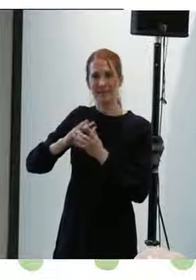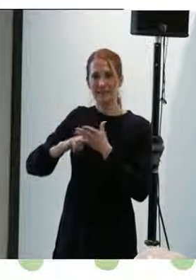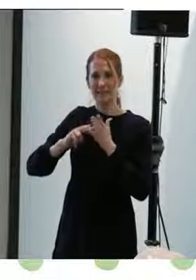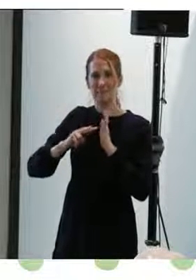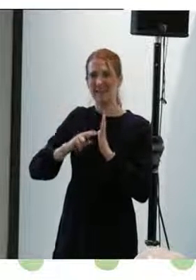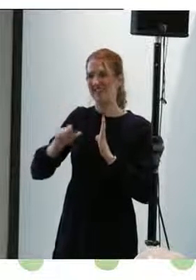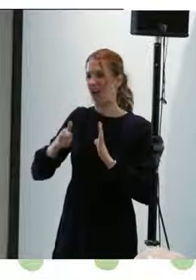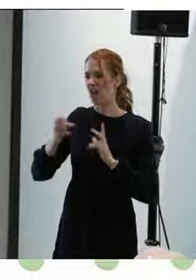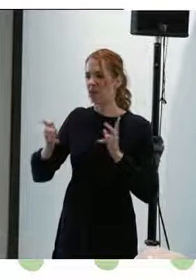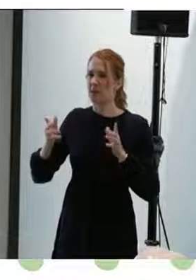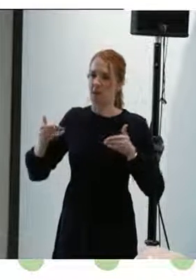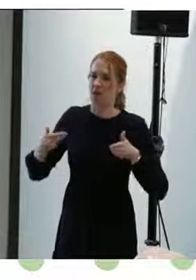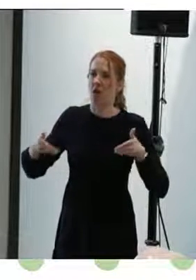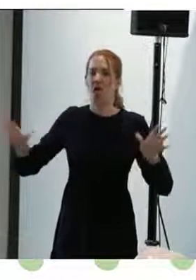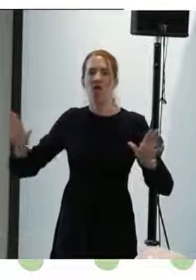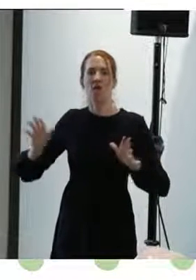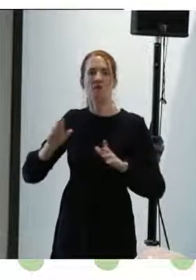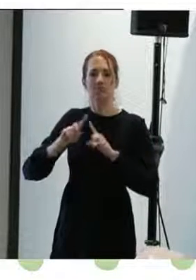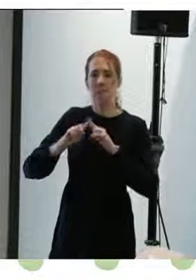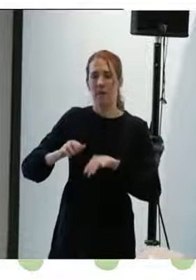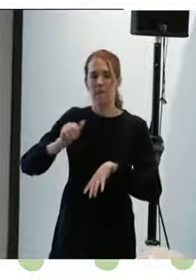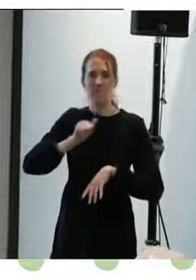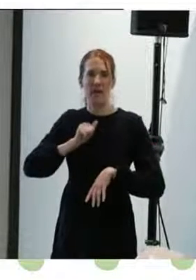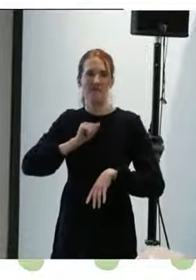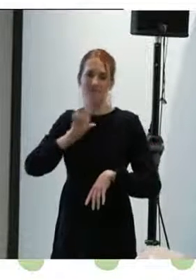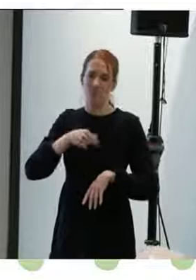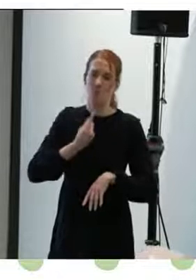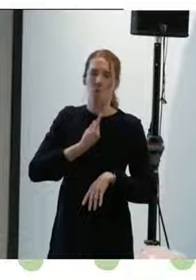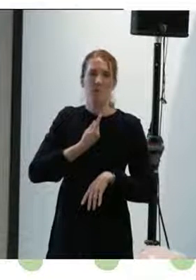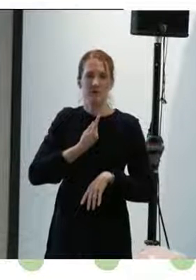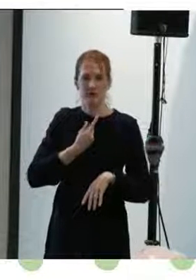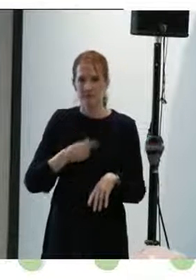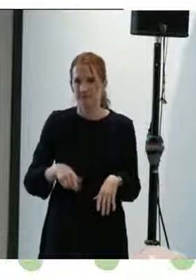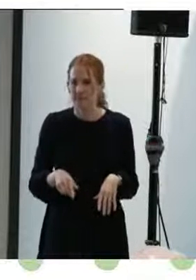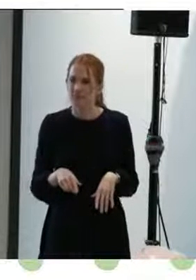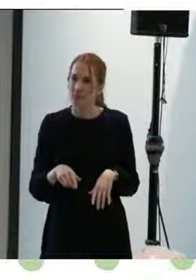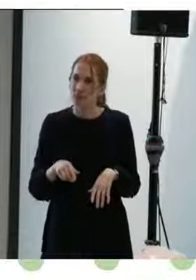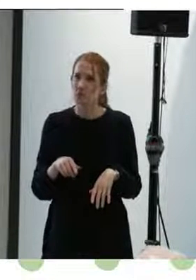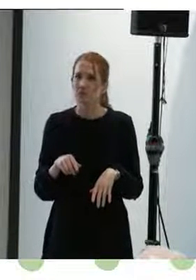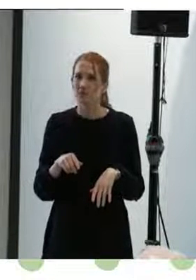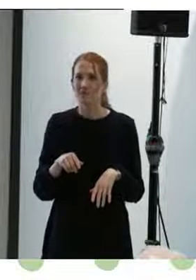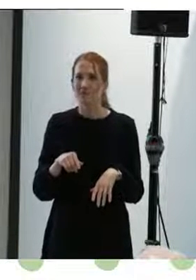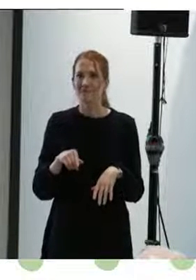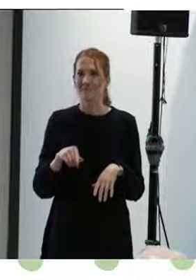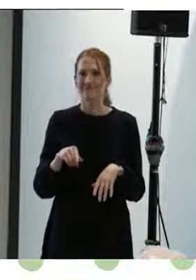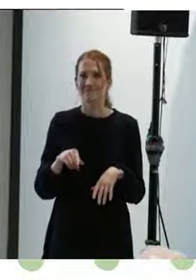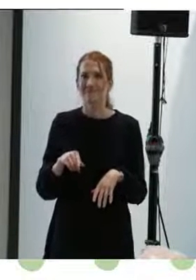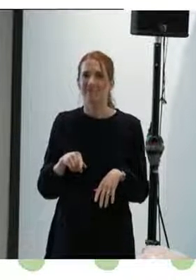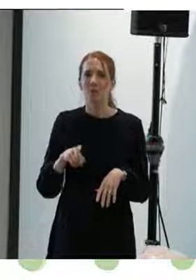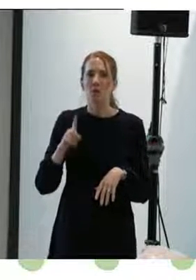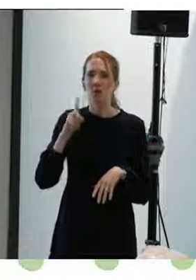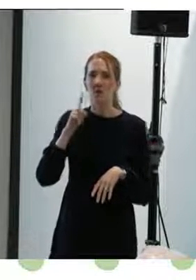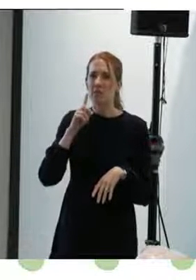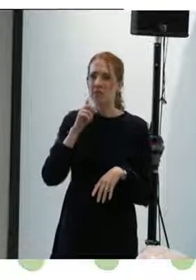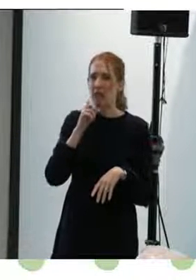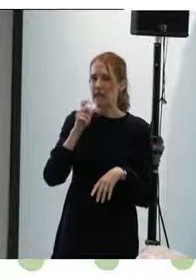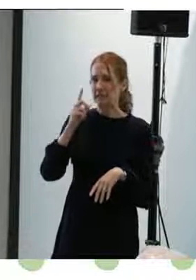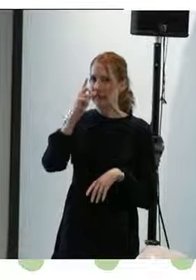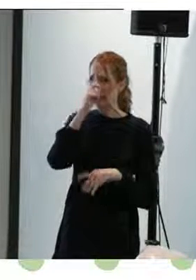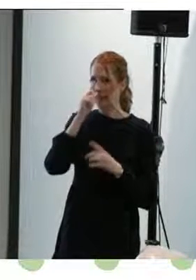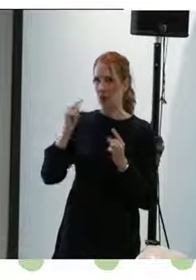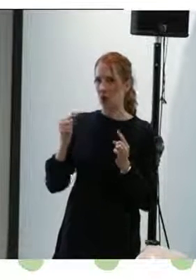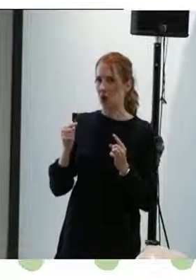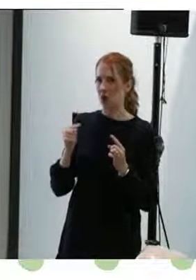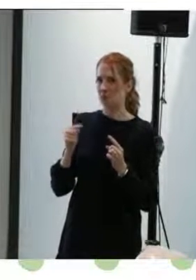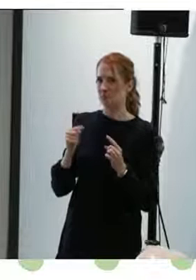embracing self-reliance. And they did not think this had led them astray. No, they absolutely